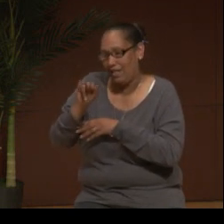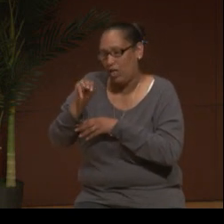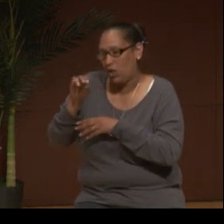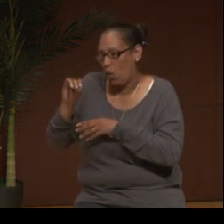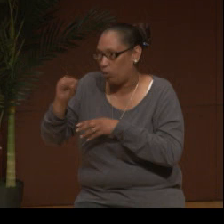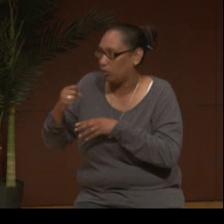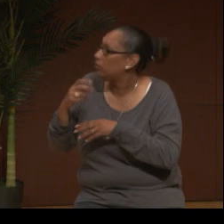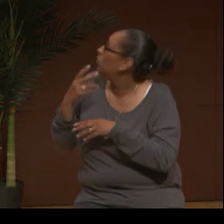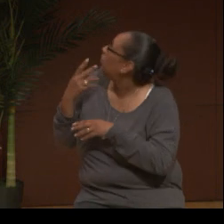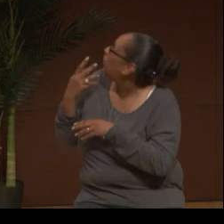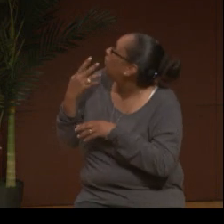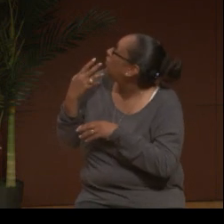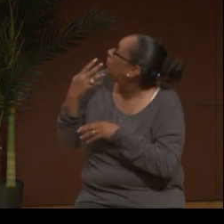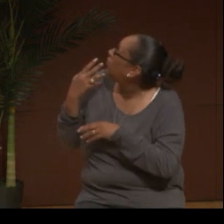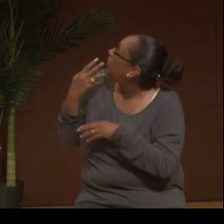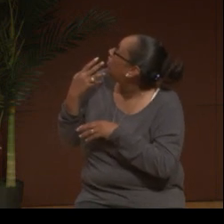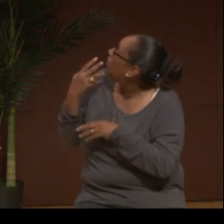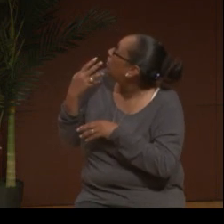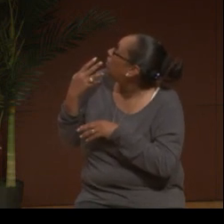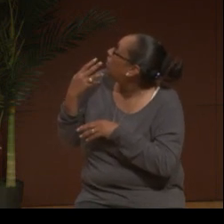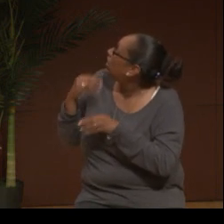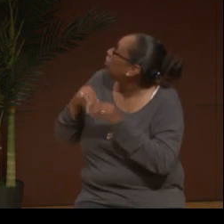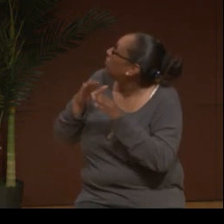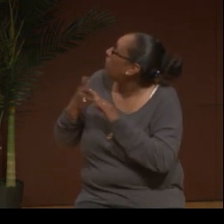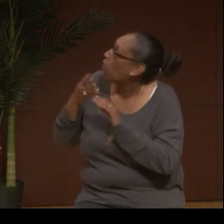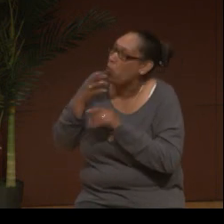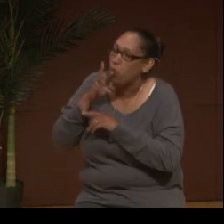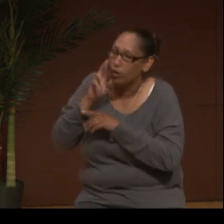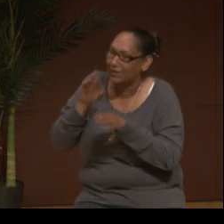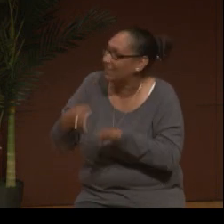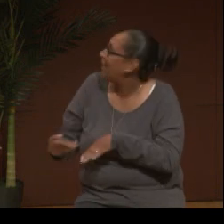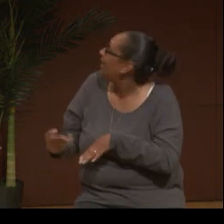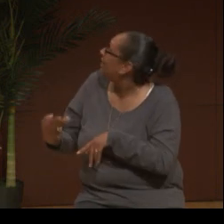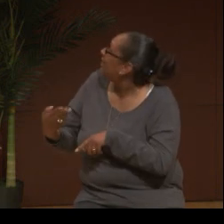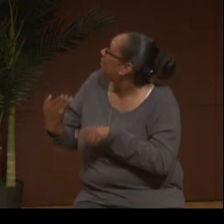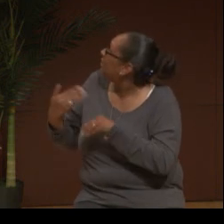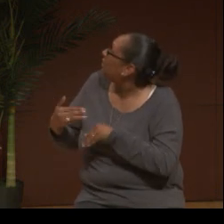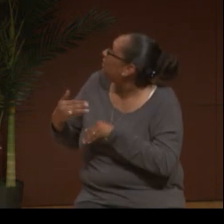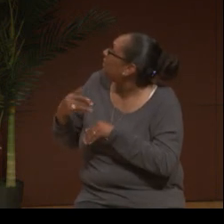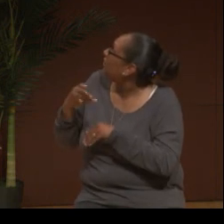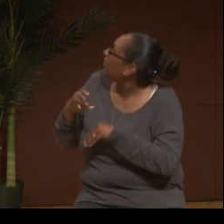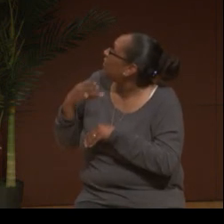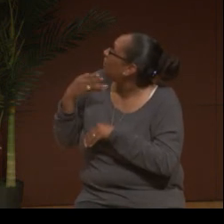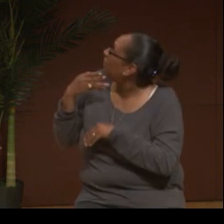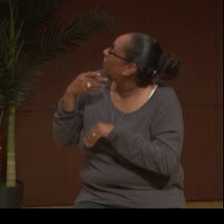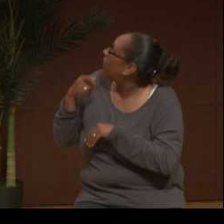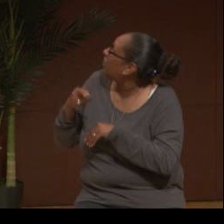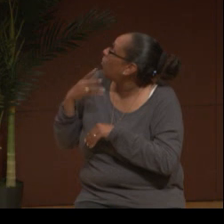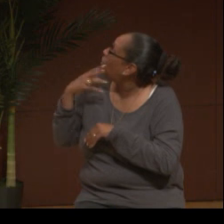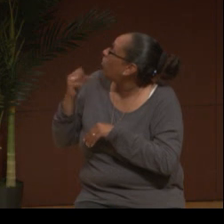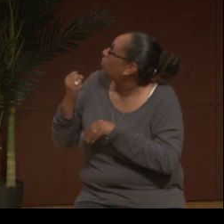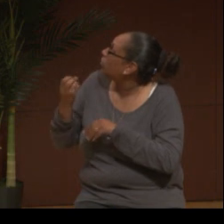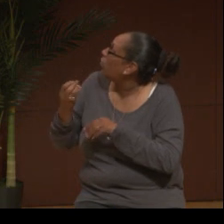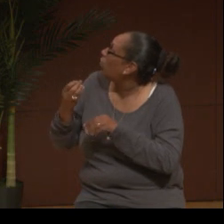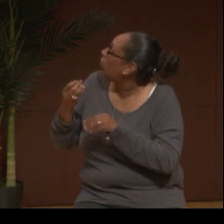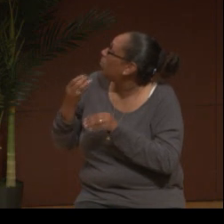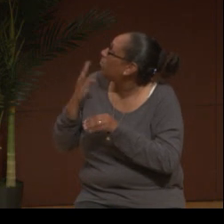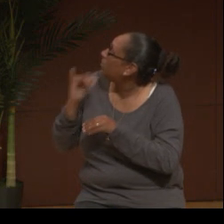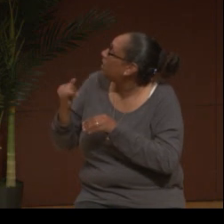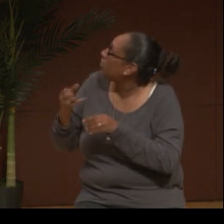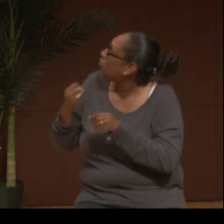time, students could not talk back to teachers, she kept quiet. Yet, she said, she and another Taíno girl resisted by calling